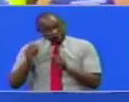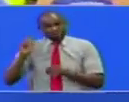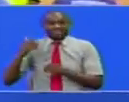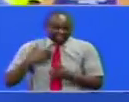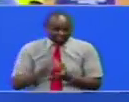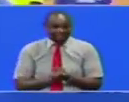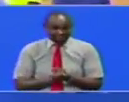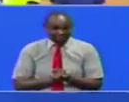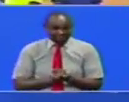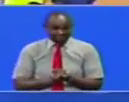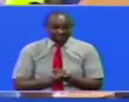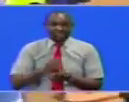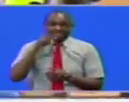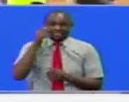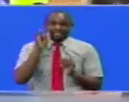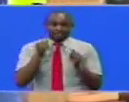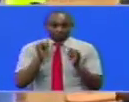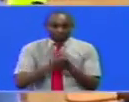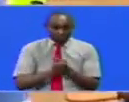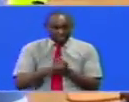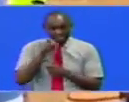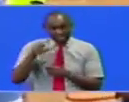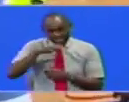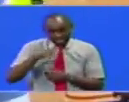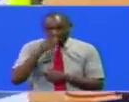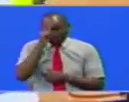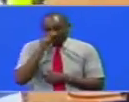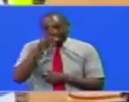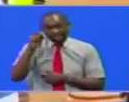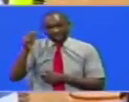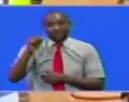intensifies. Muremi Mwangi, KTN News, at Marema, Tharaka Nithi County.